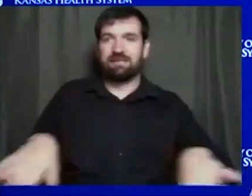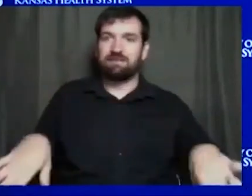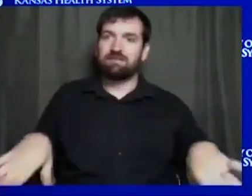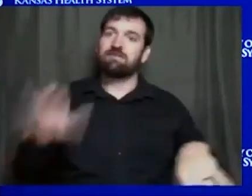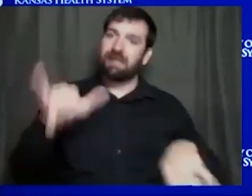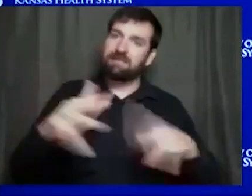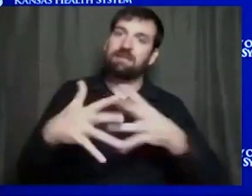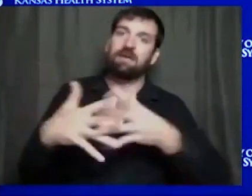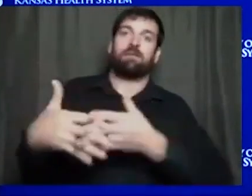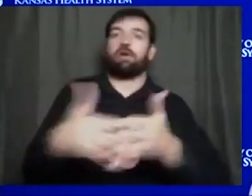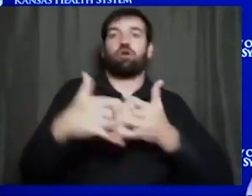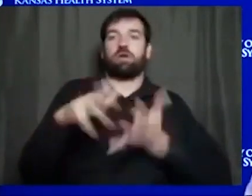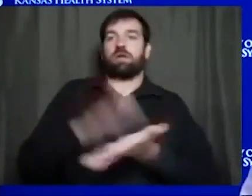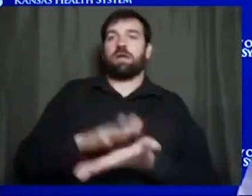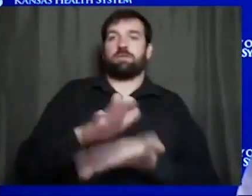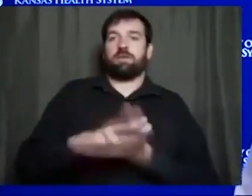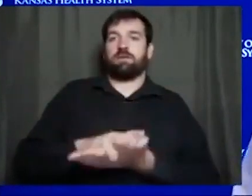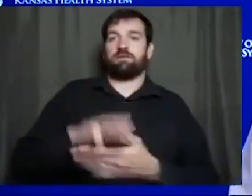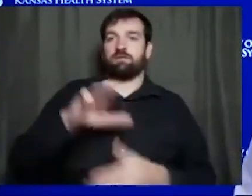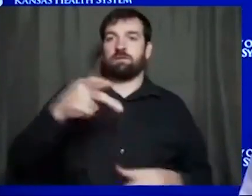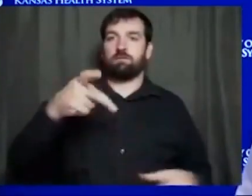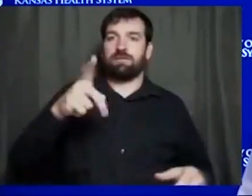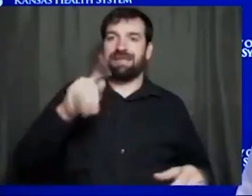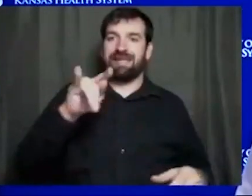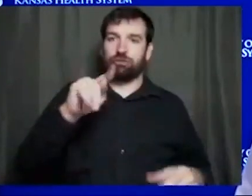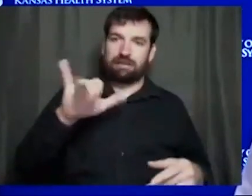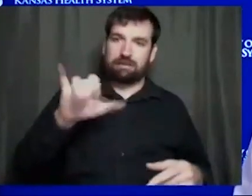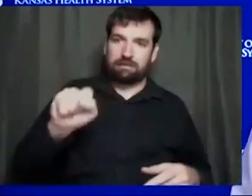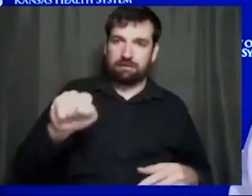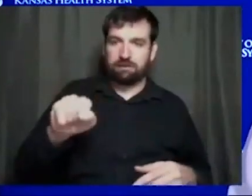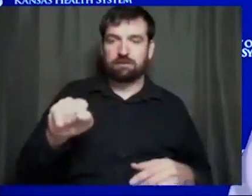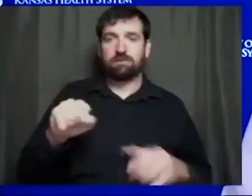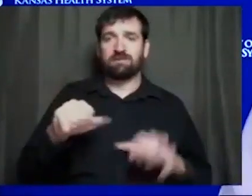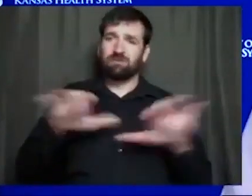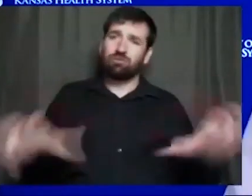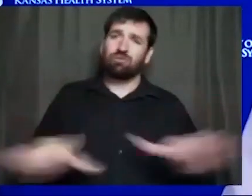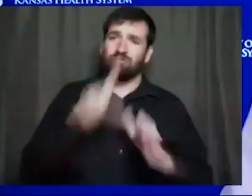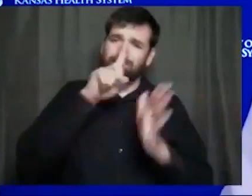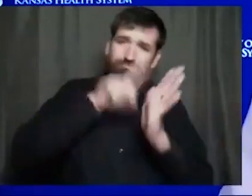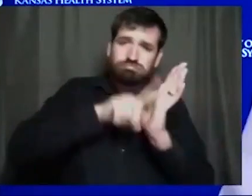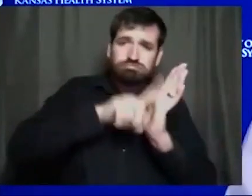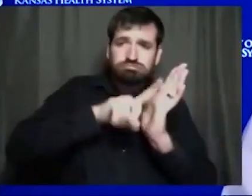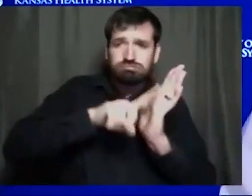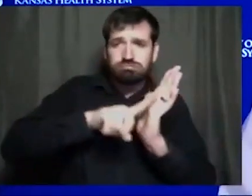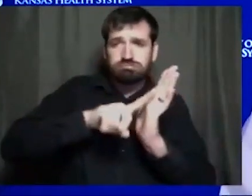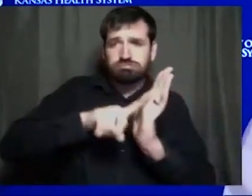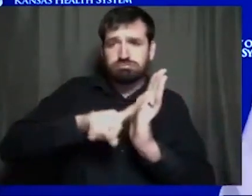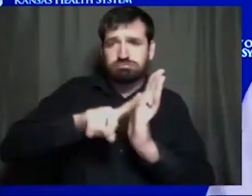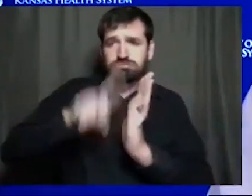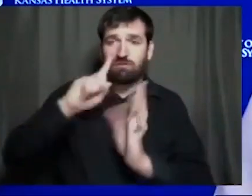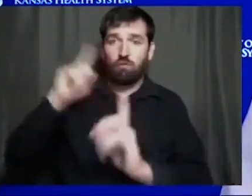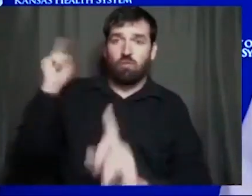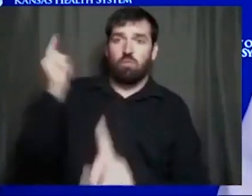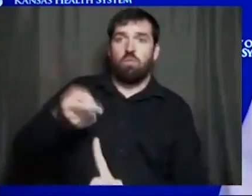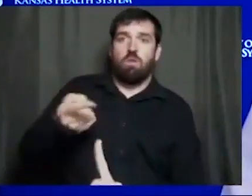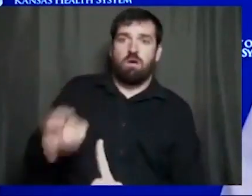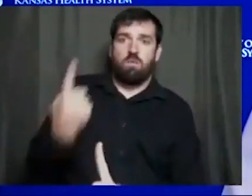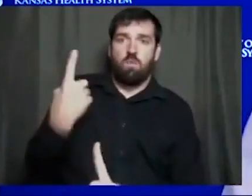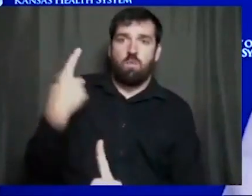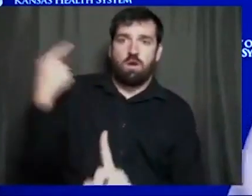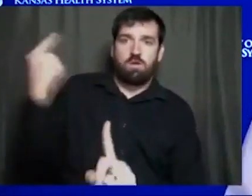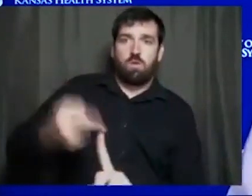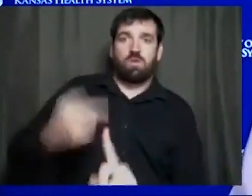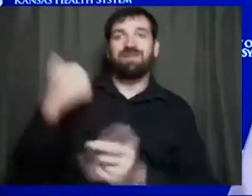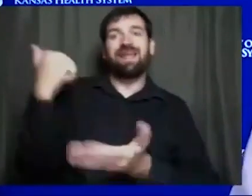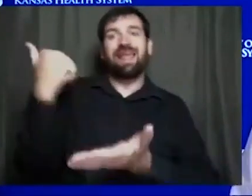our pediatrics colleagues, all these people that are doing all this research. And it is for one goal, and it is to help children, overall